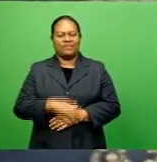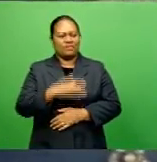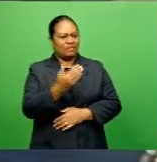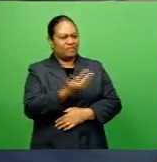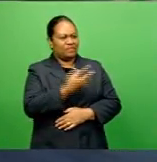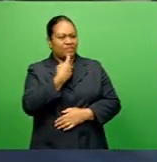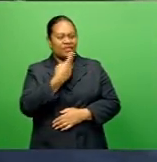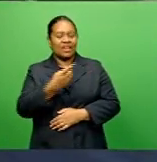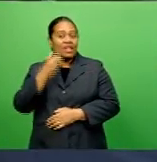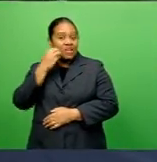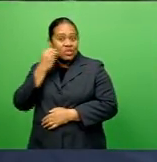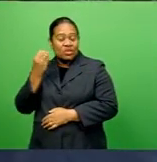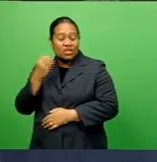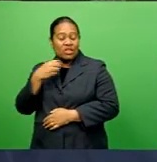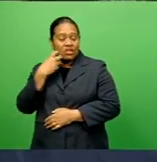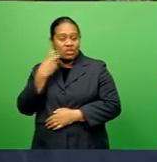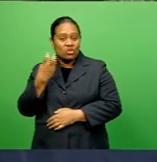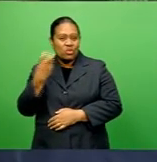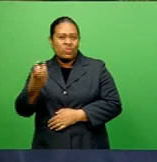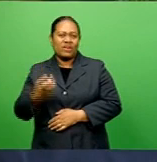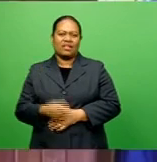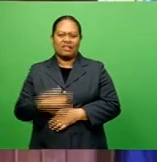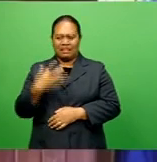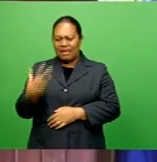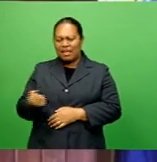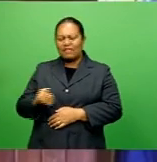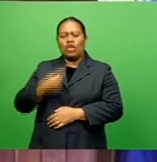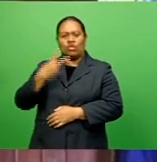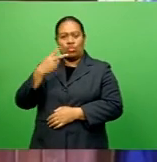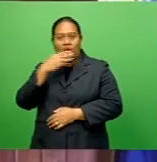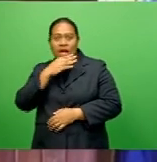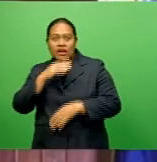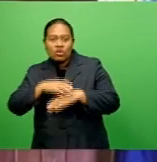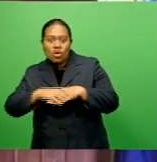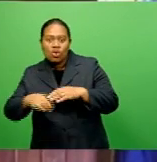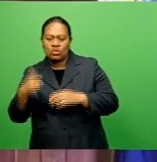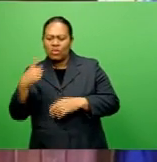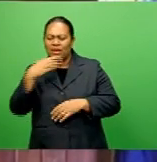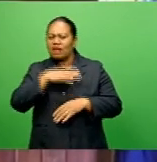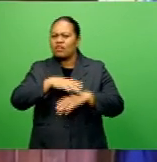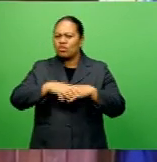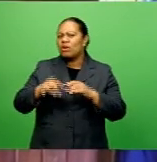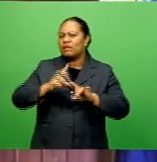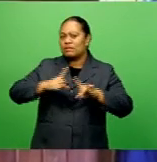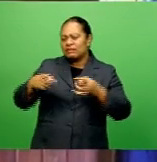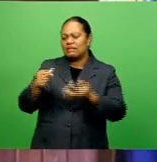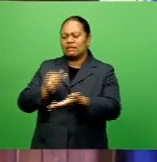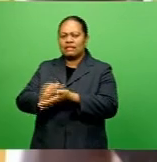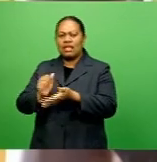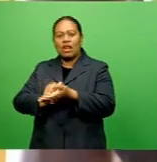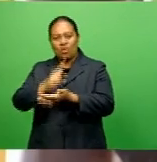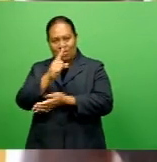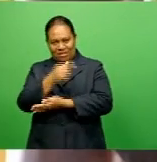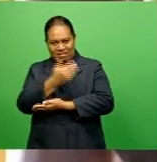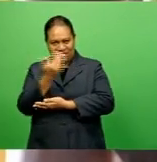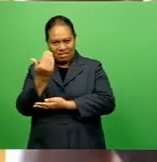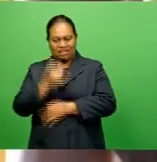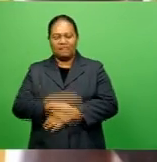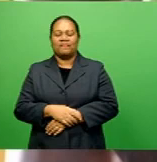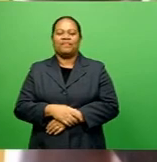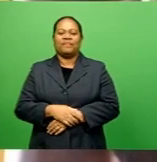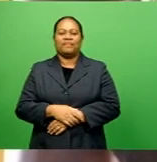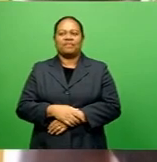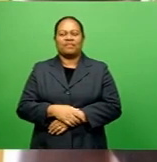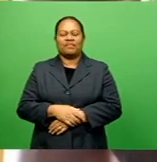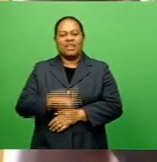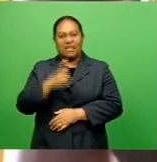we usually sell hundreds to $200 worth of stuff in a day if